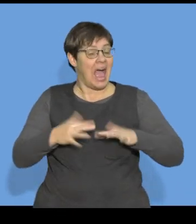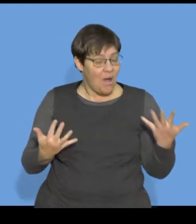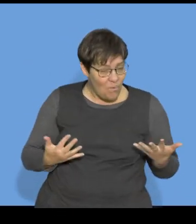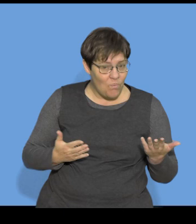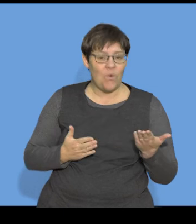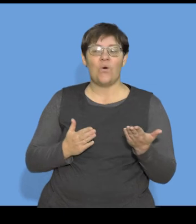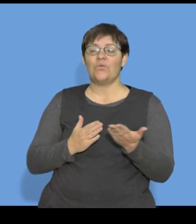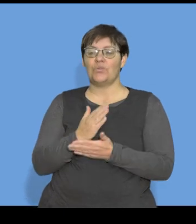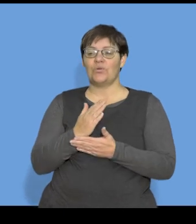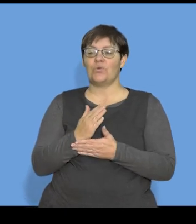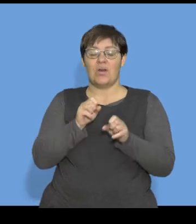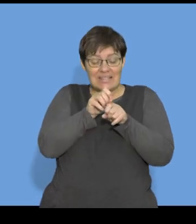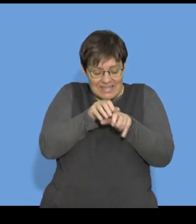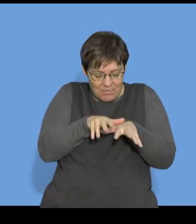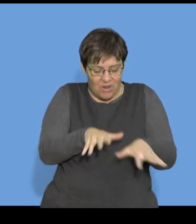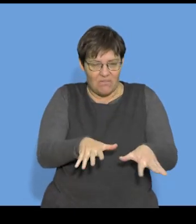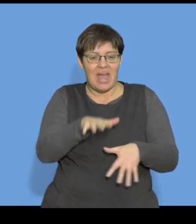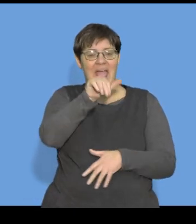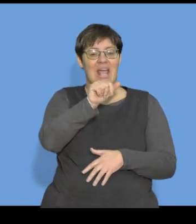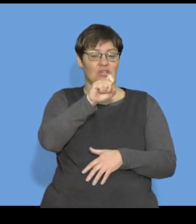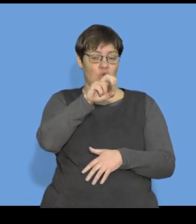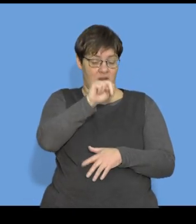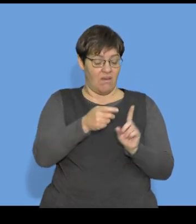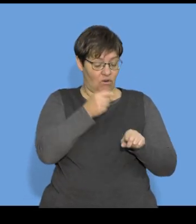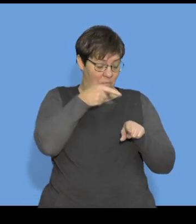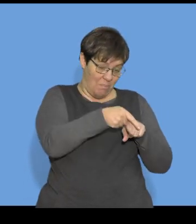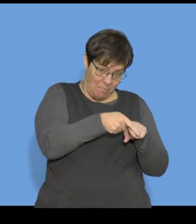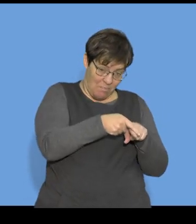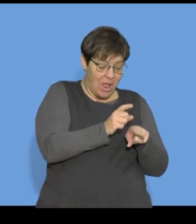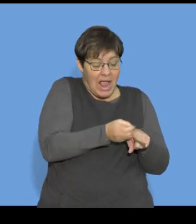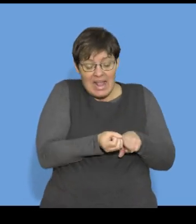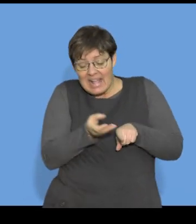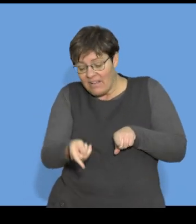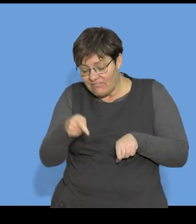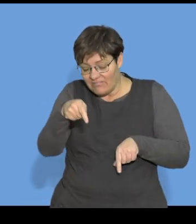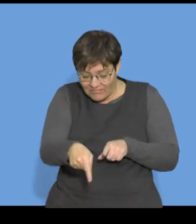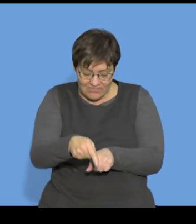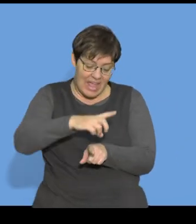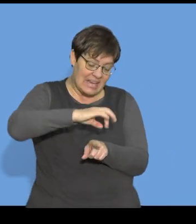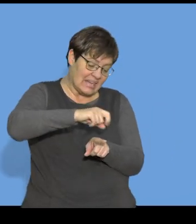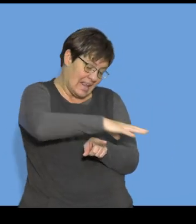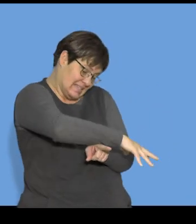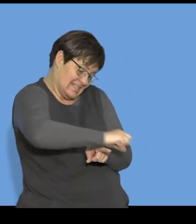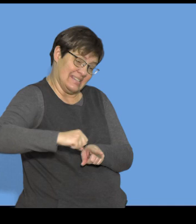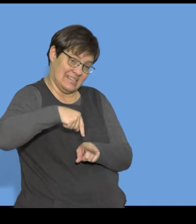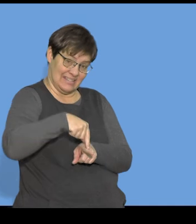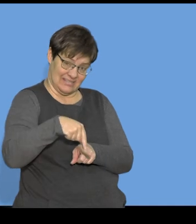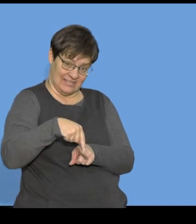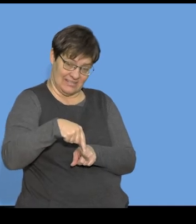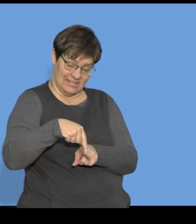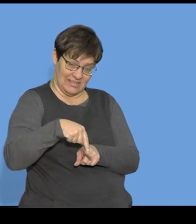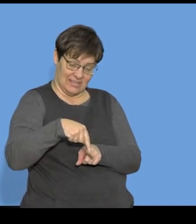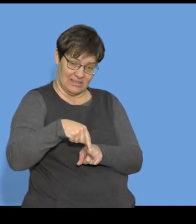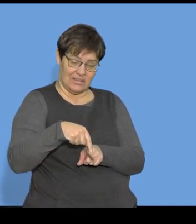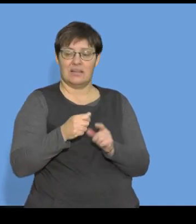neuron. How? The terminal branch of the axon of that neuron to the dendrites of the next